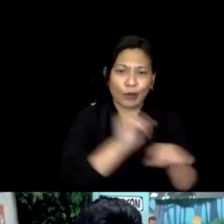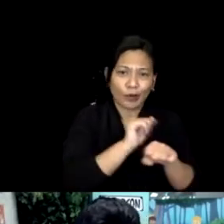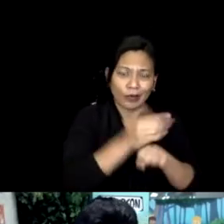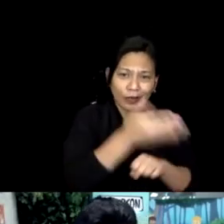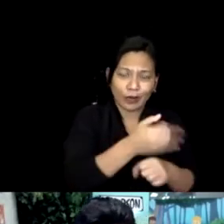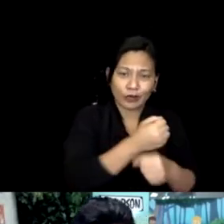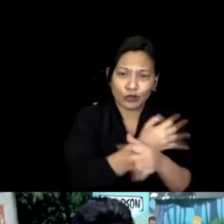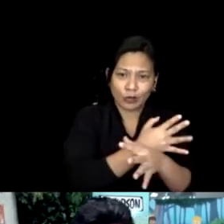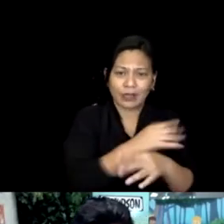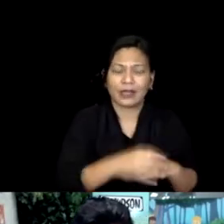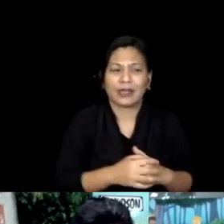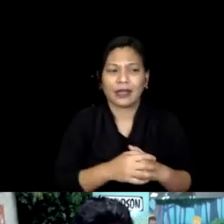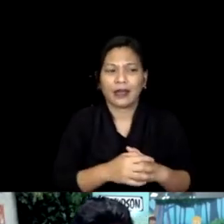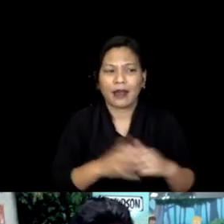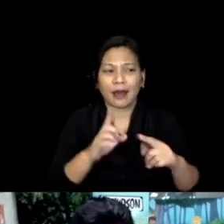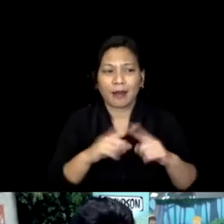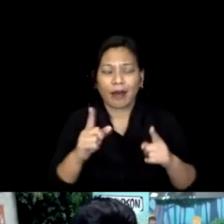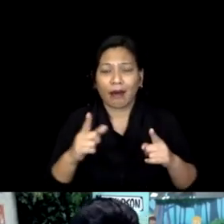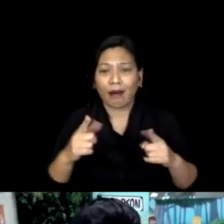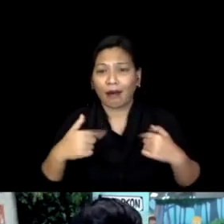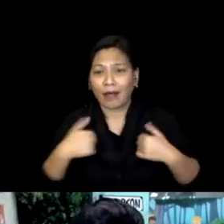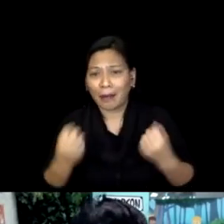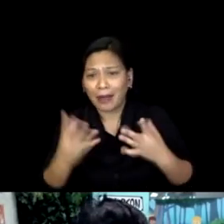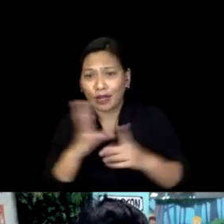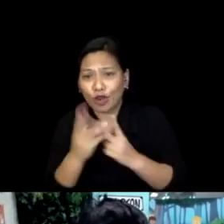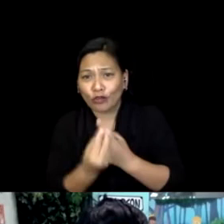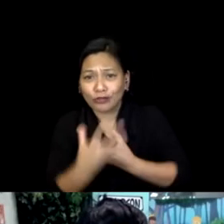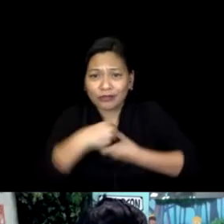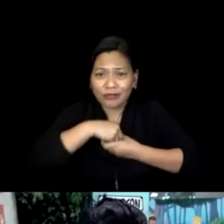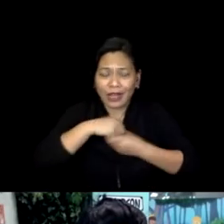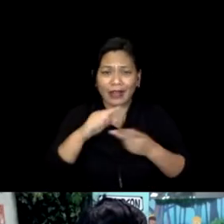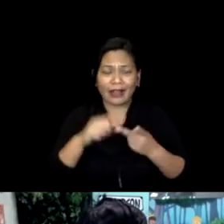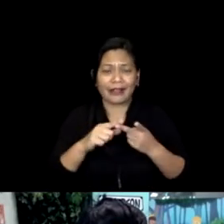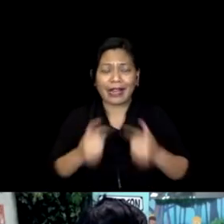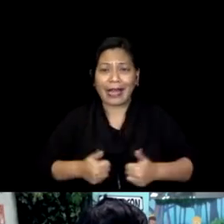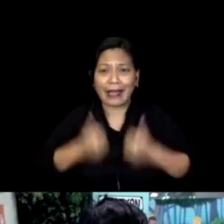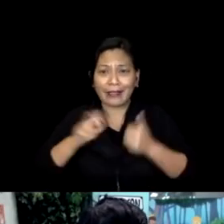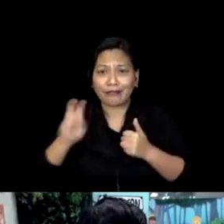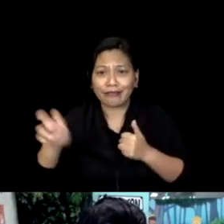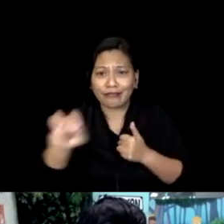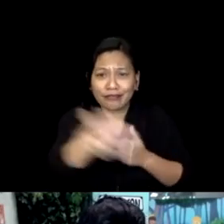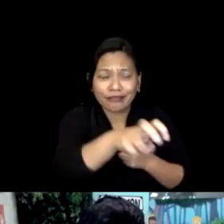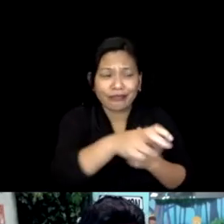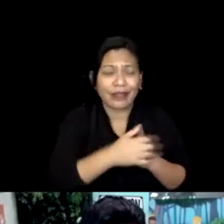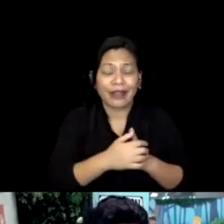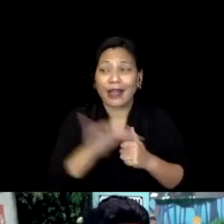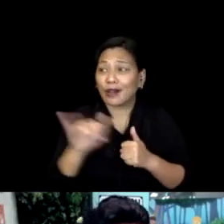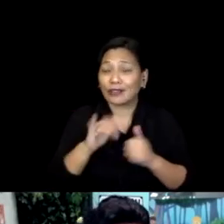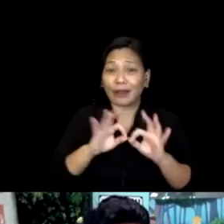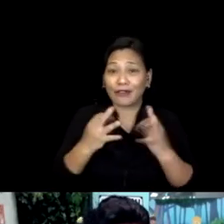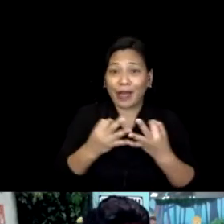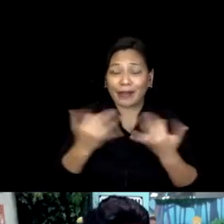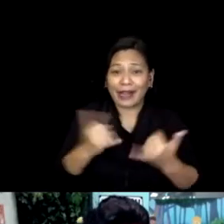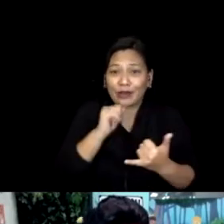being so multicultural and living so many places, and my family all left Canada, like no one's here but me. And I